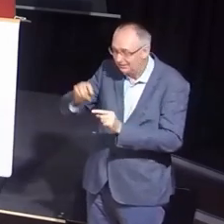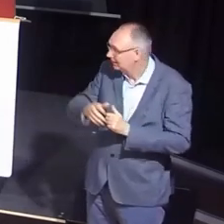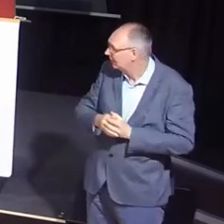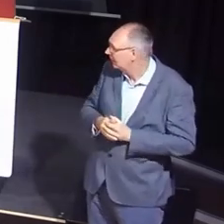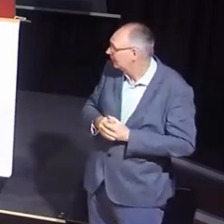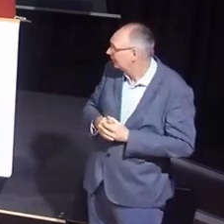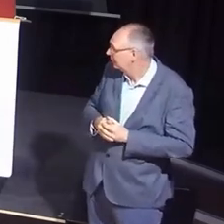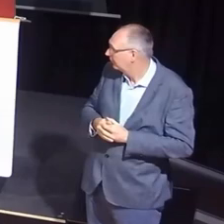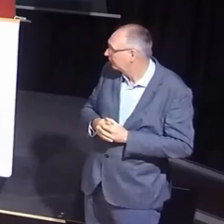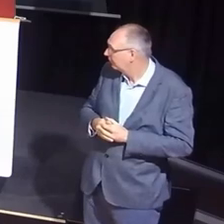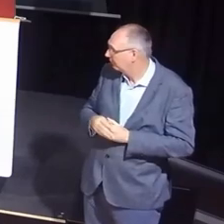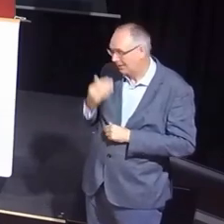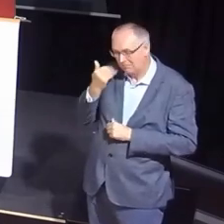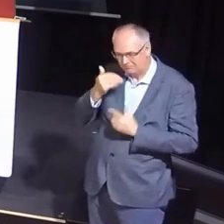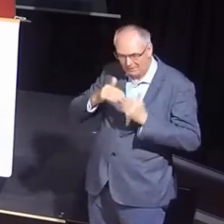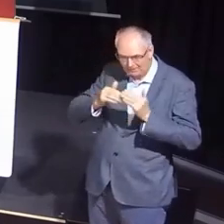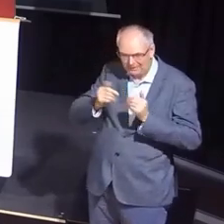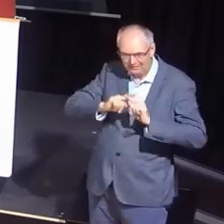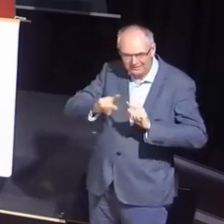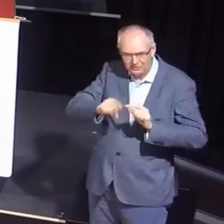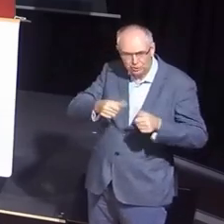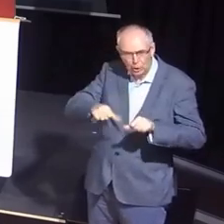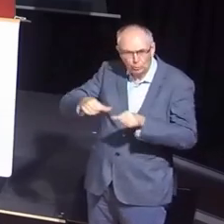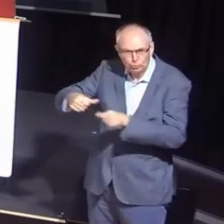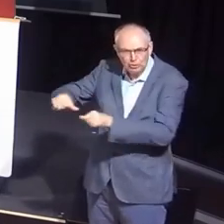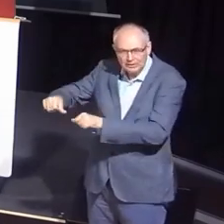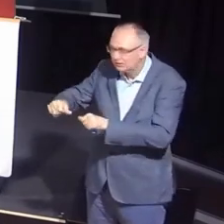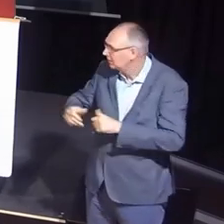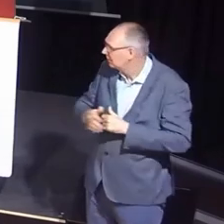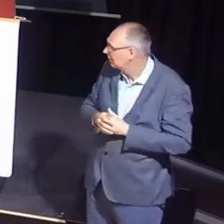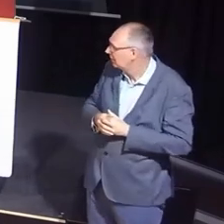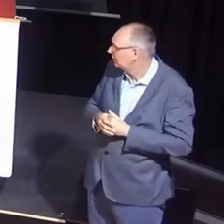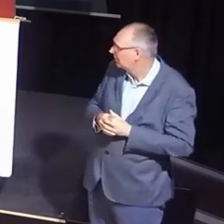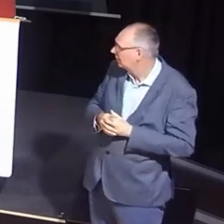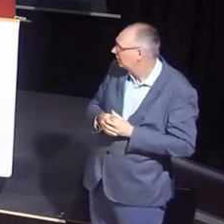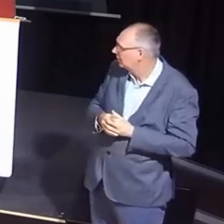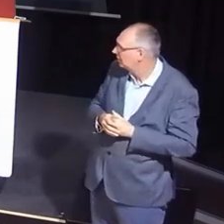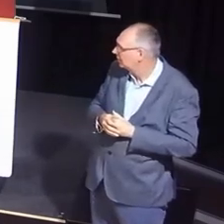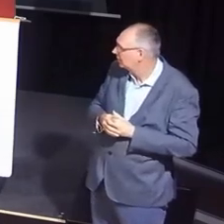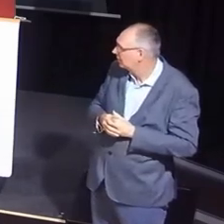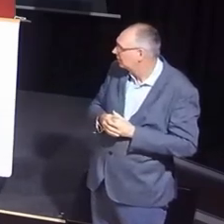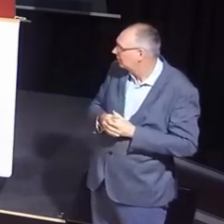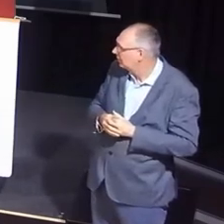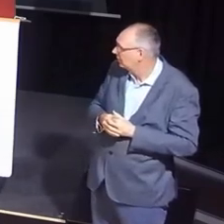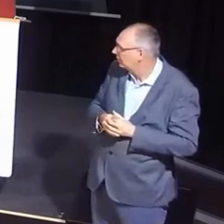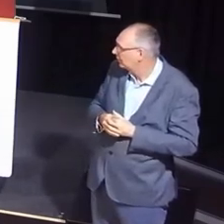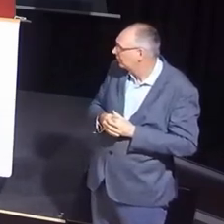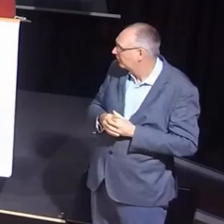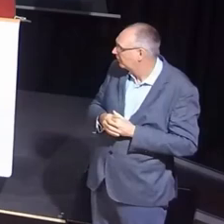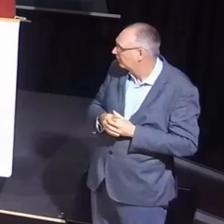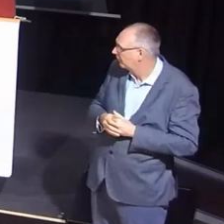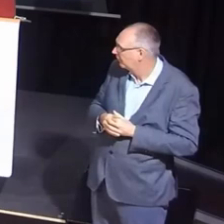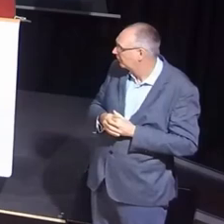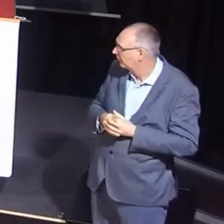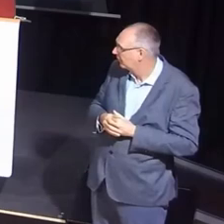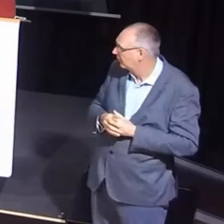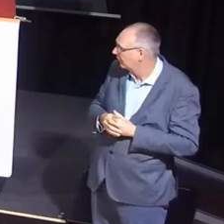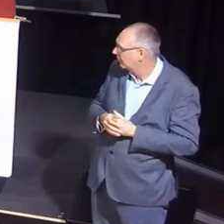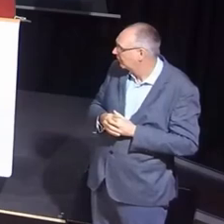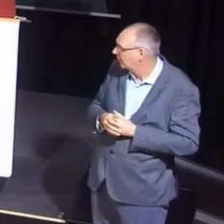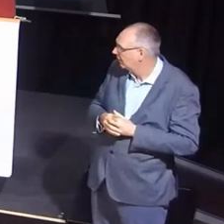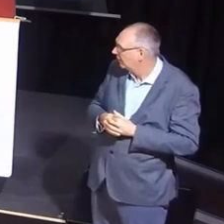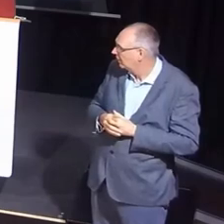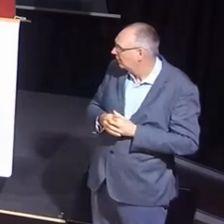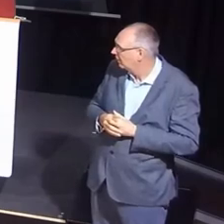build different solutions for welcome to gaming. My kind of experience of gaming is actually one of one getting frustrated. So